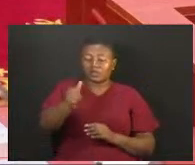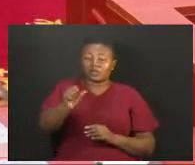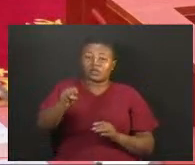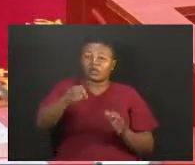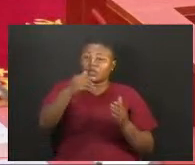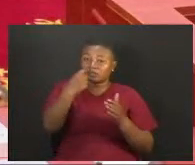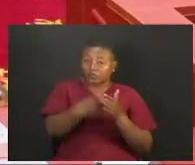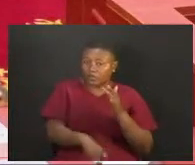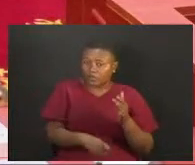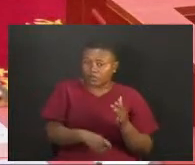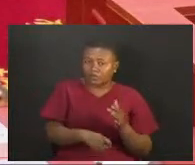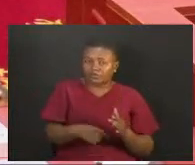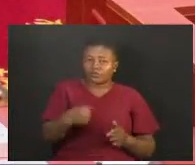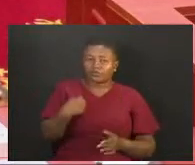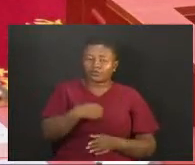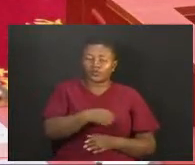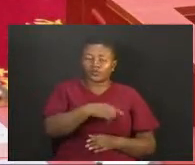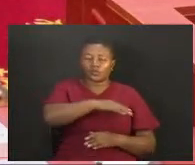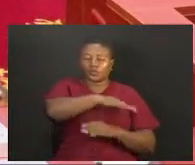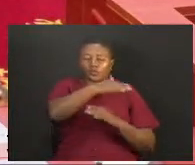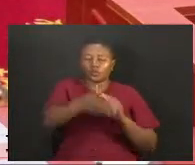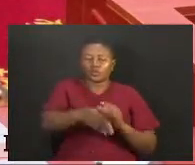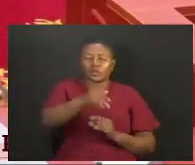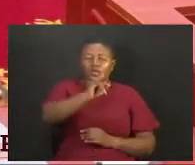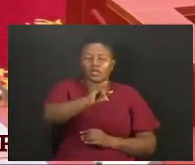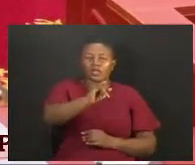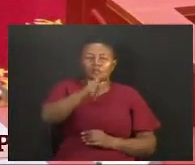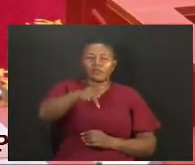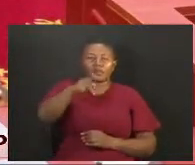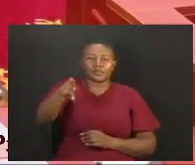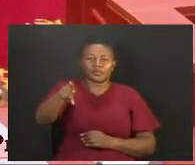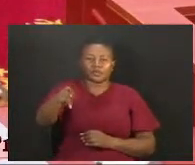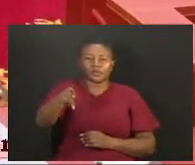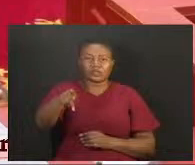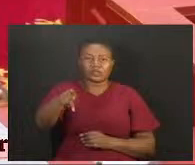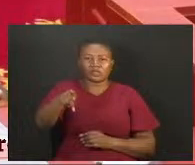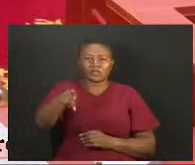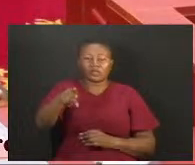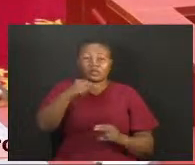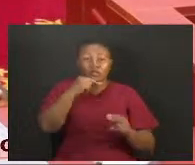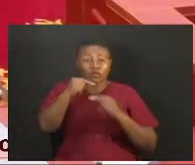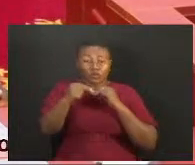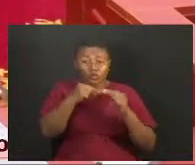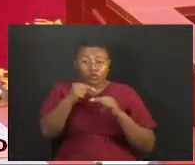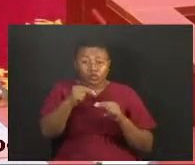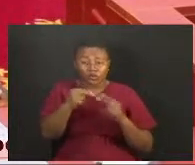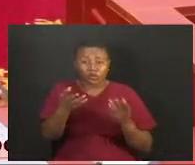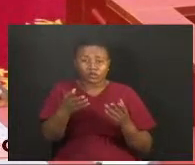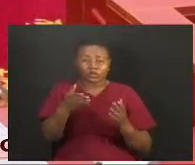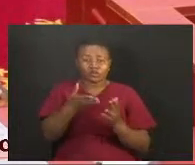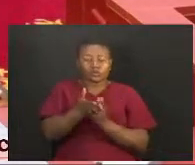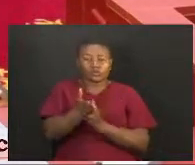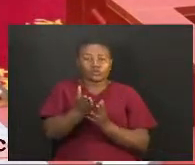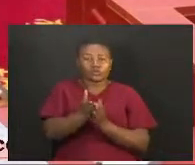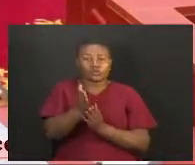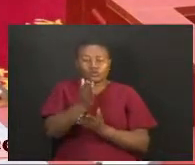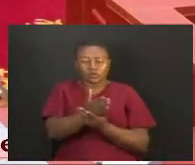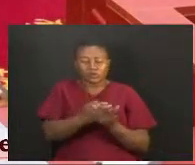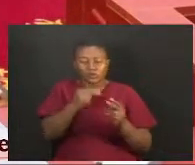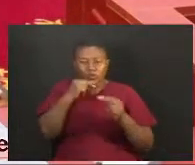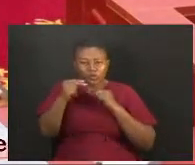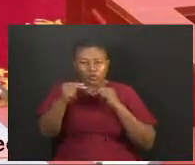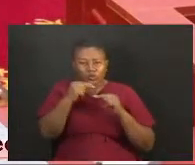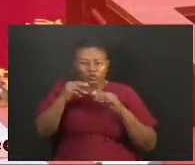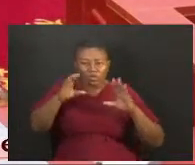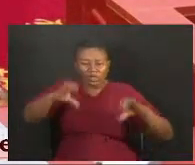will complete the IPP capacity renegotiation to generate some savings through negotiated lower fixed